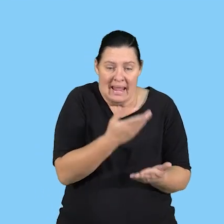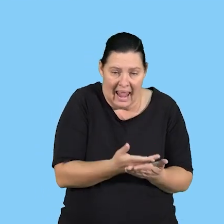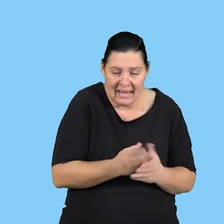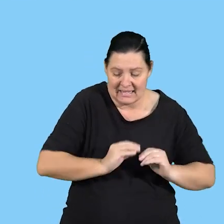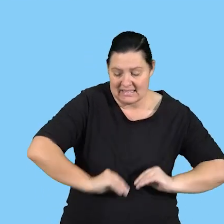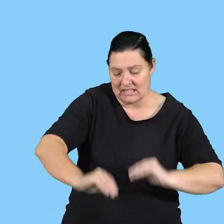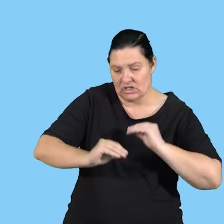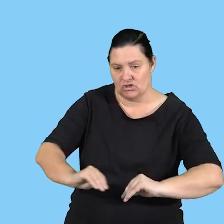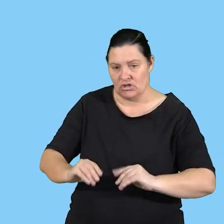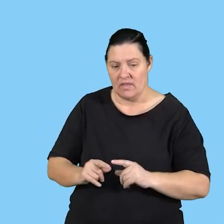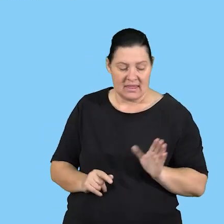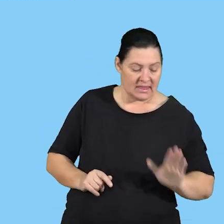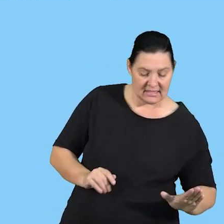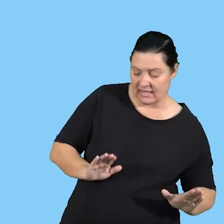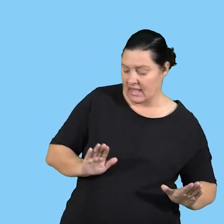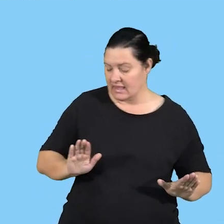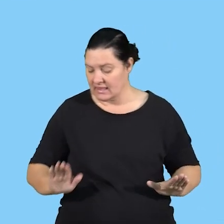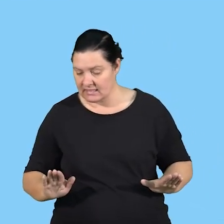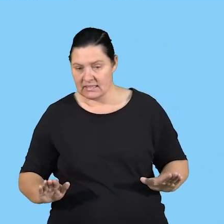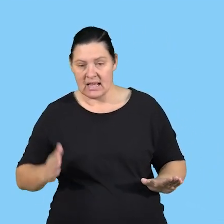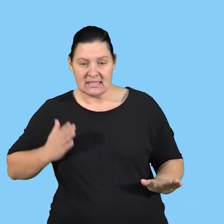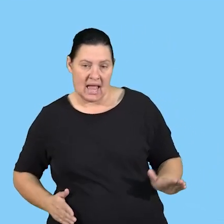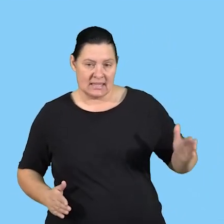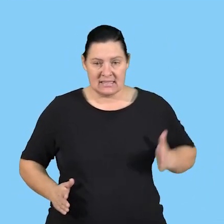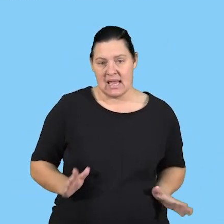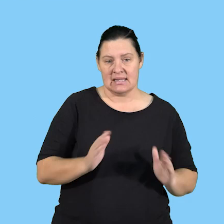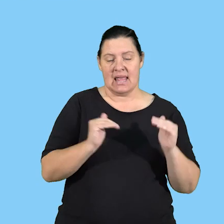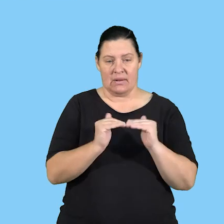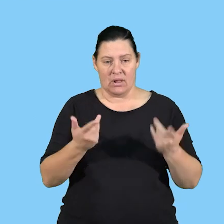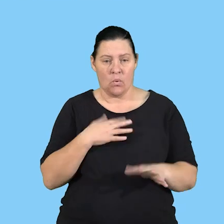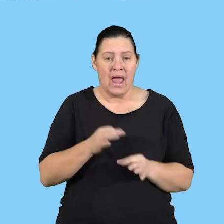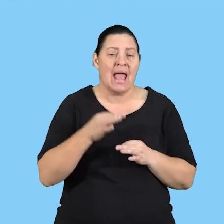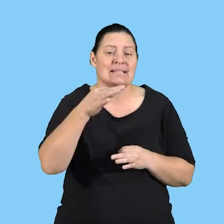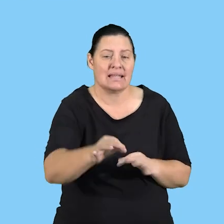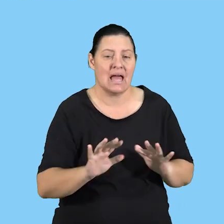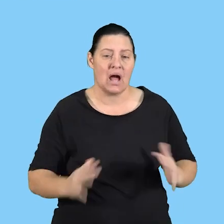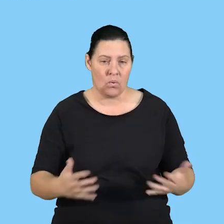teach making the sides equal? How have we extended this activity?